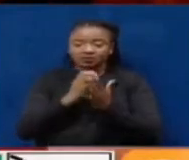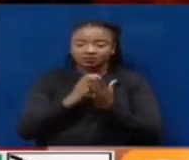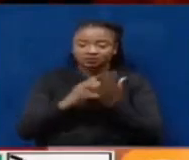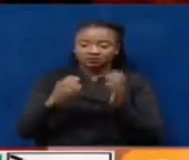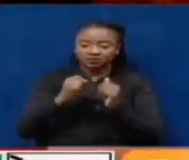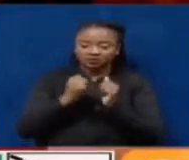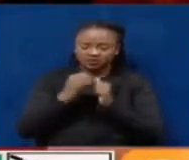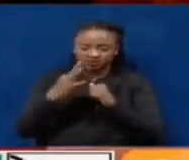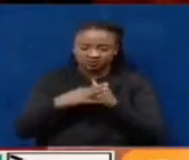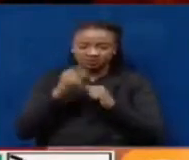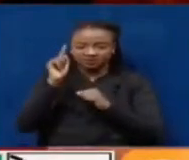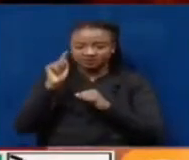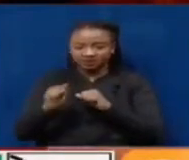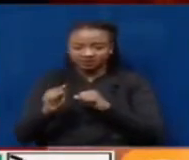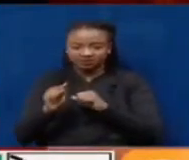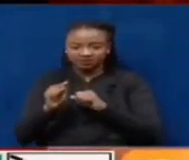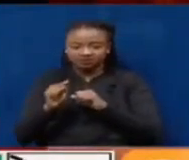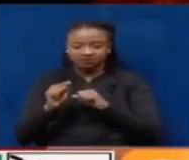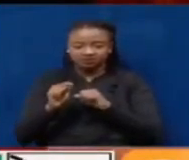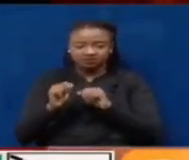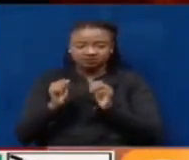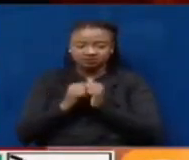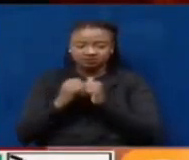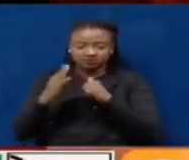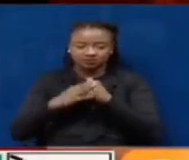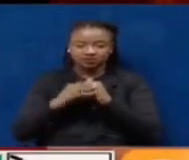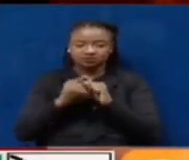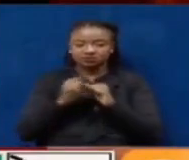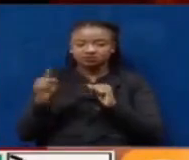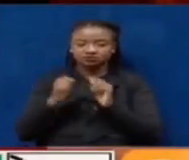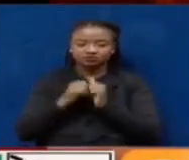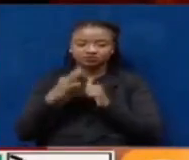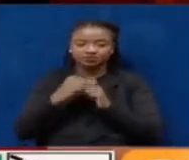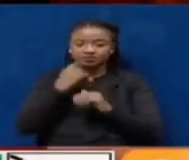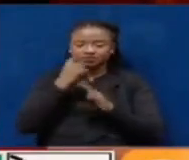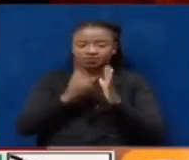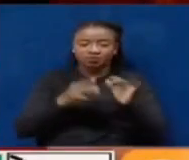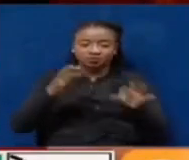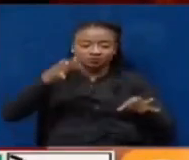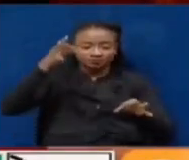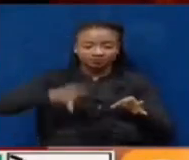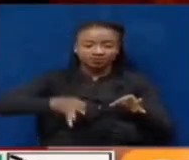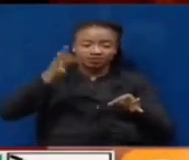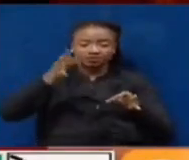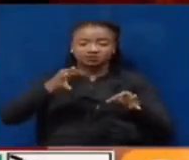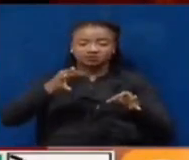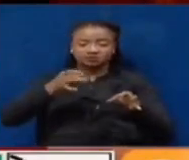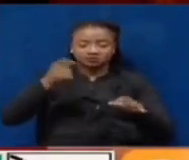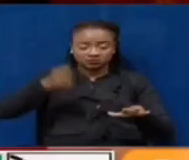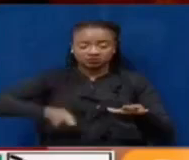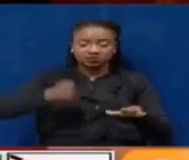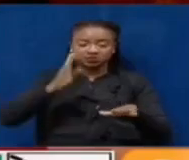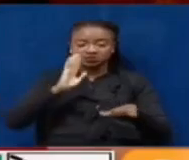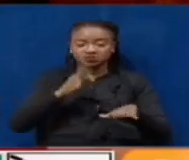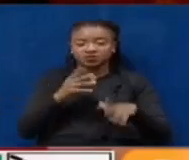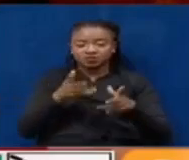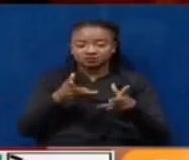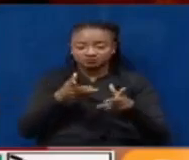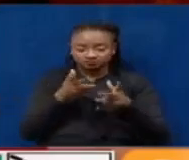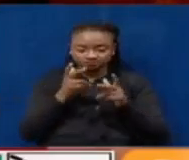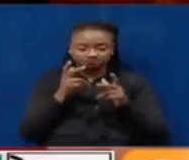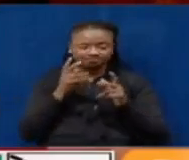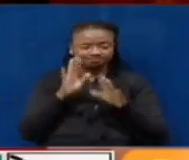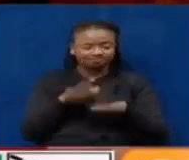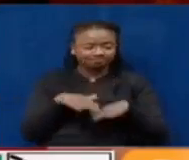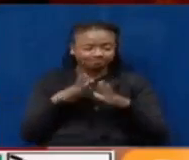19. It says that the judges shall inquire diligently, and if the witness is